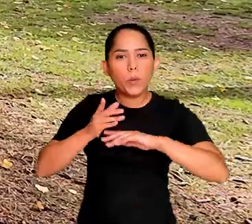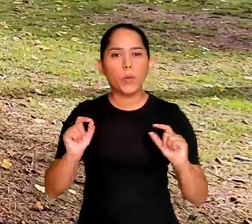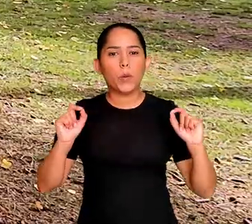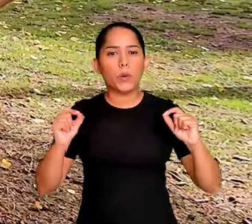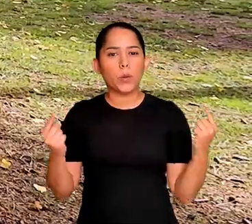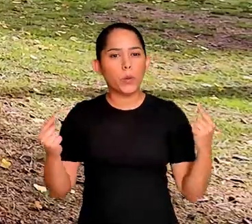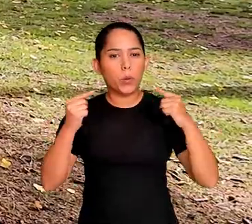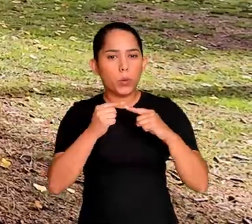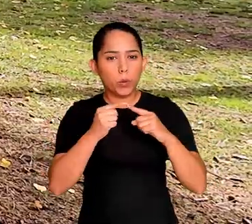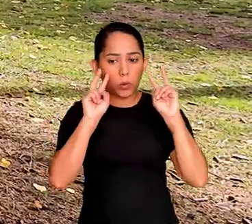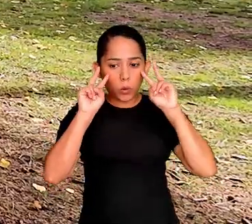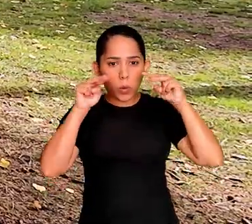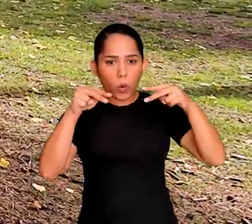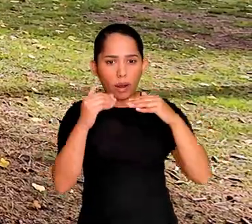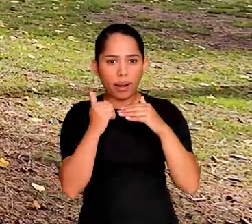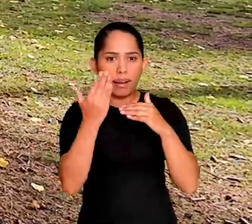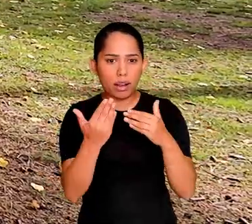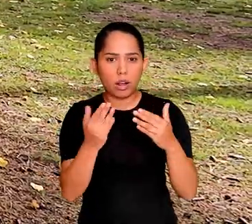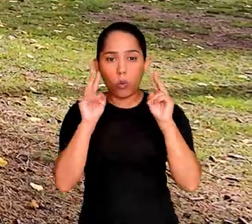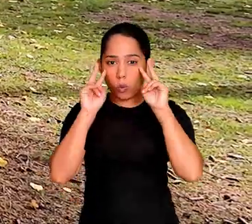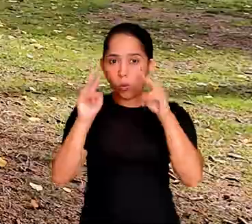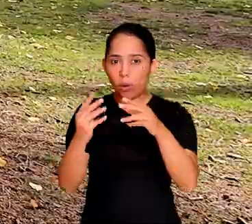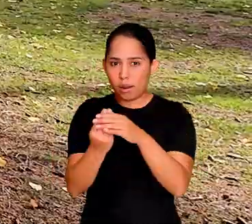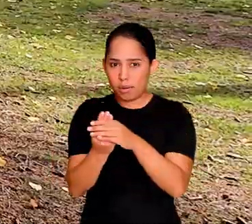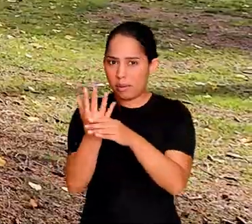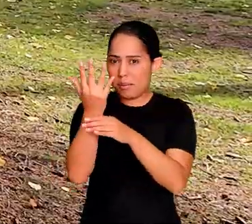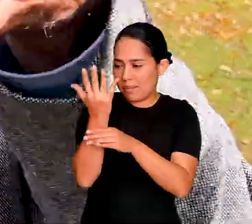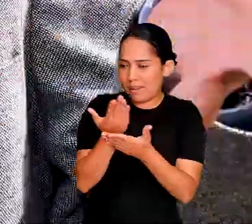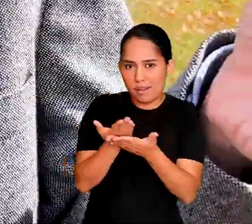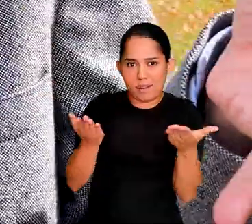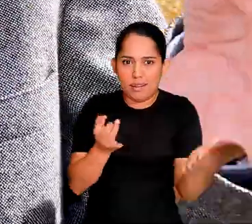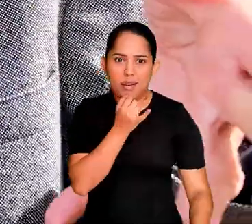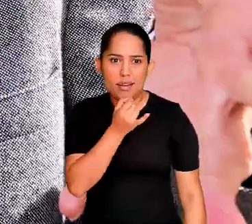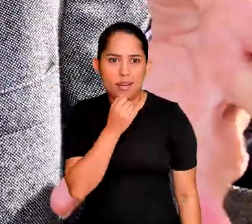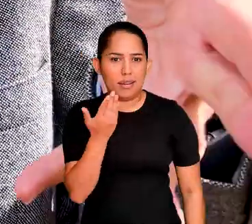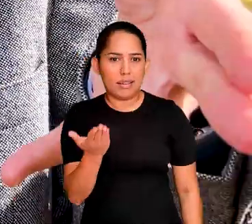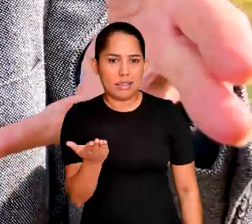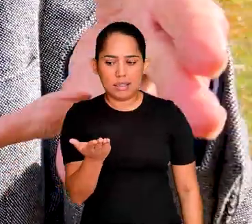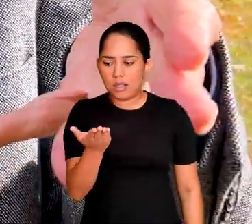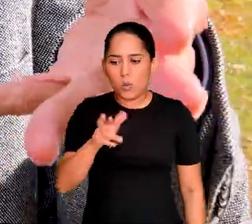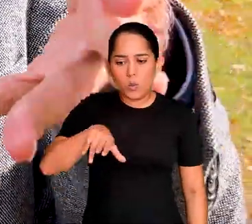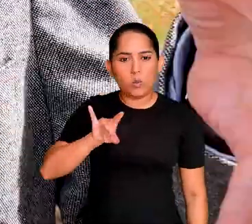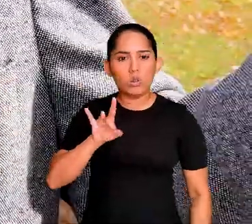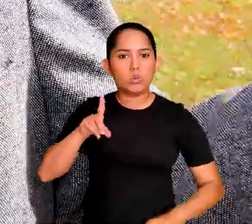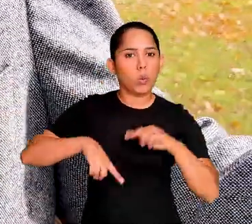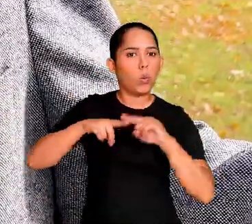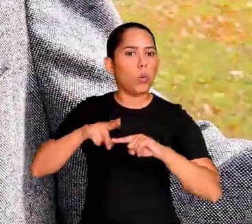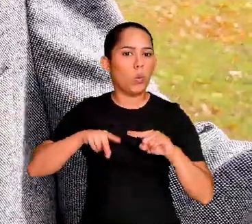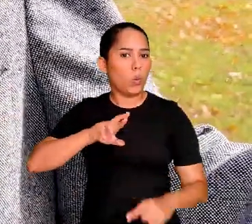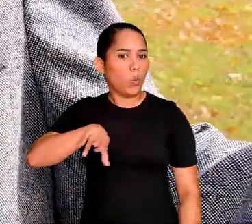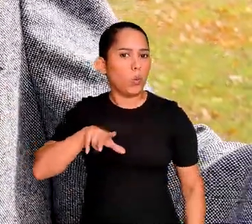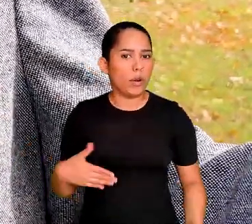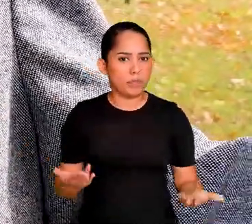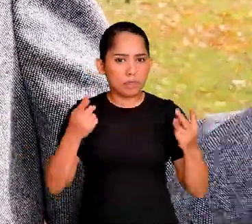looking at the surface of the things and looking at the plants, for example, like they are only